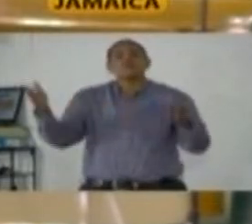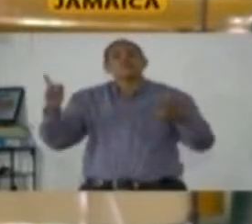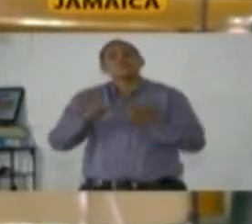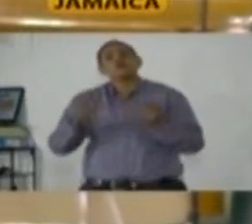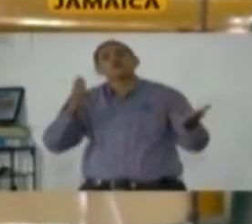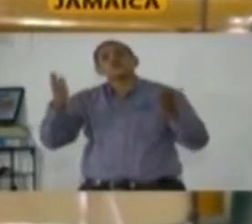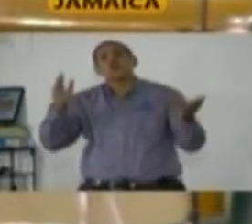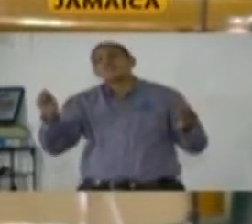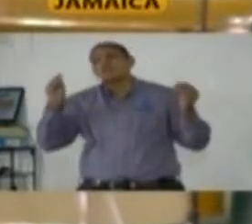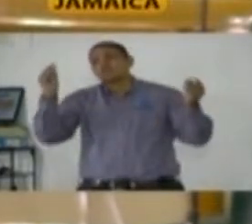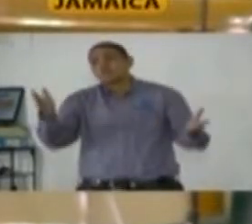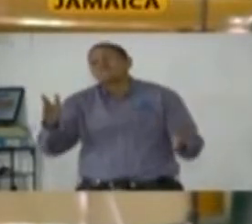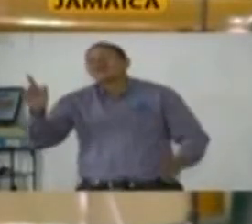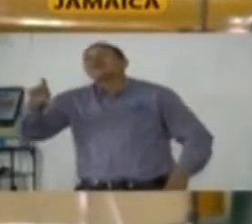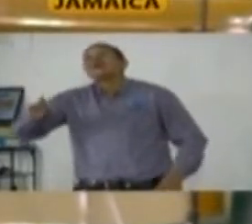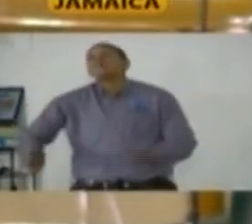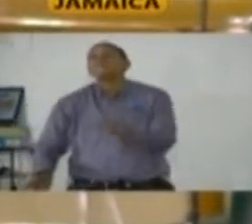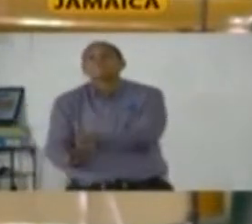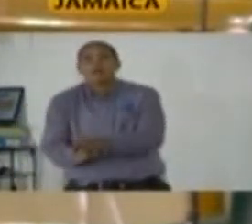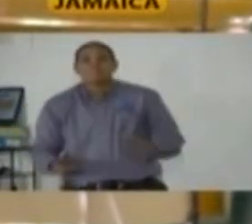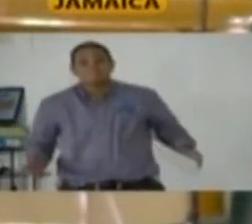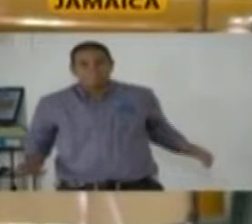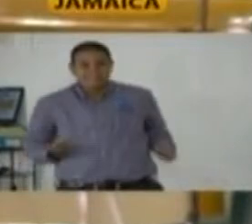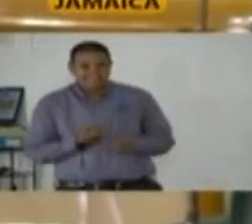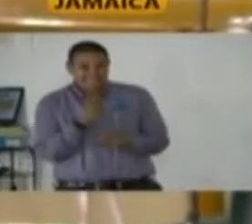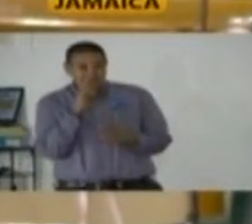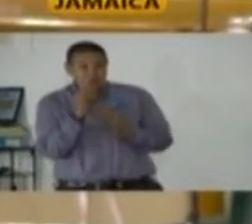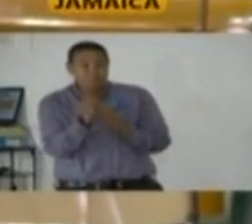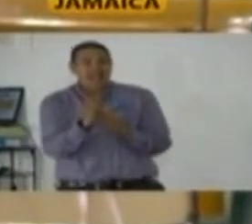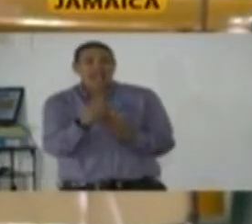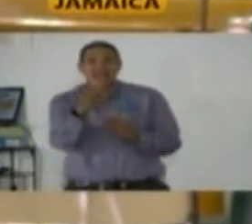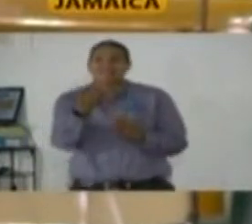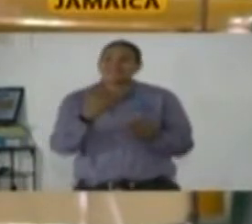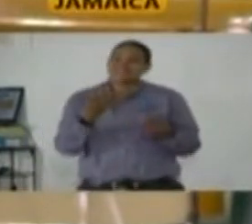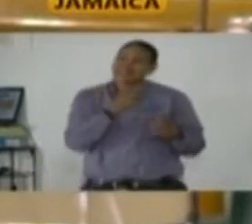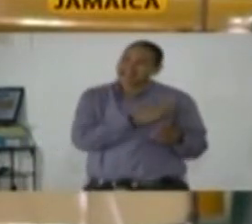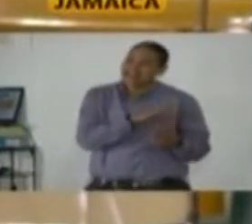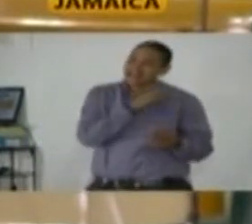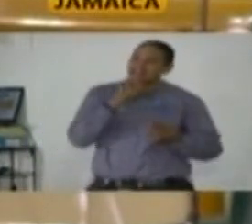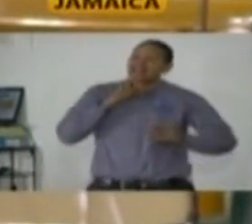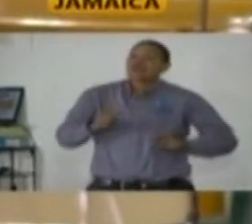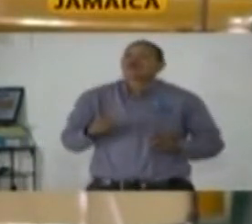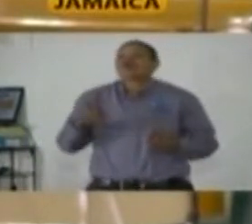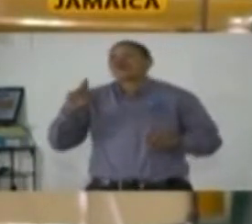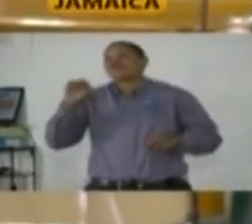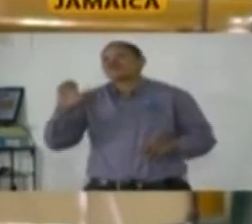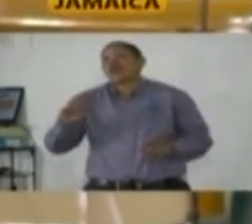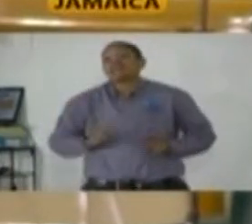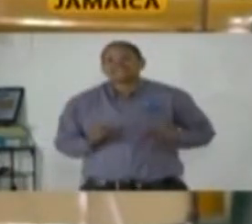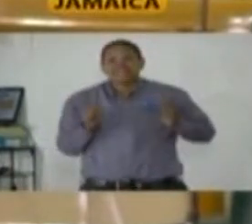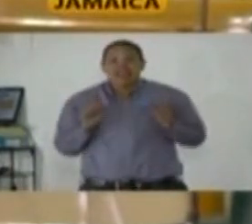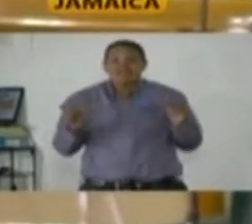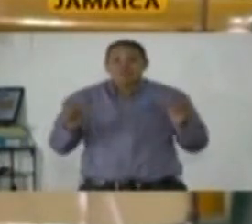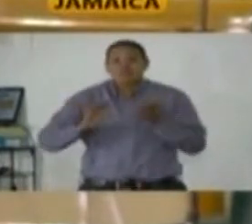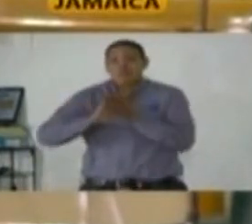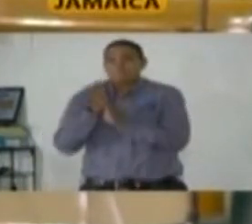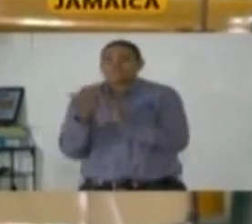providers as the need arises, through the guidance clinics, Rise Life Management, and Peace and Justice